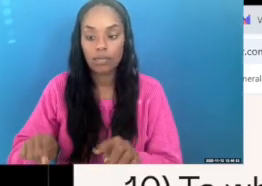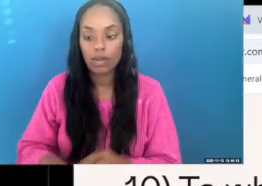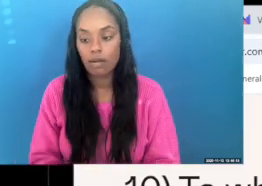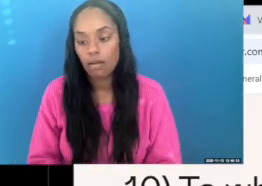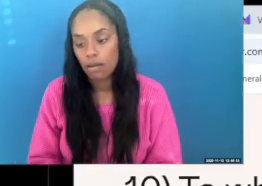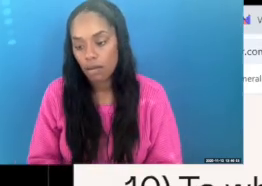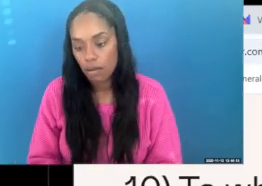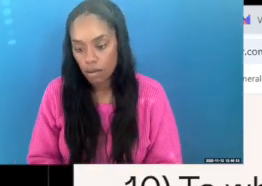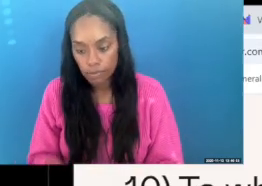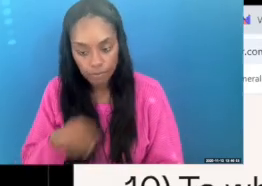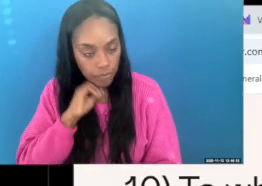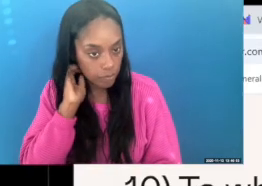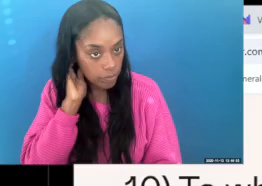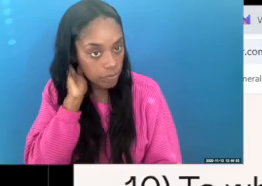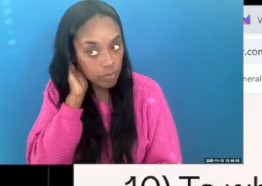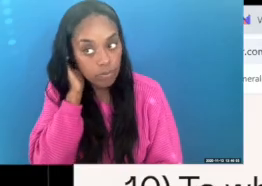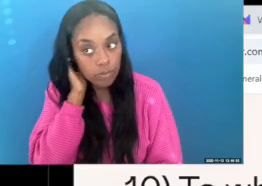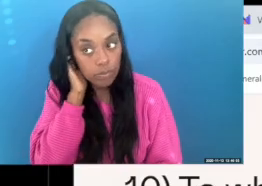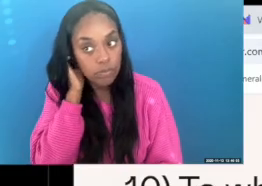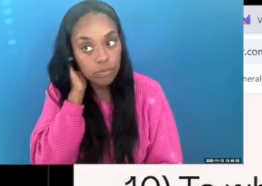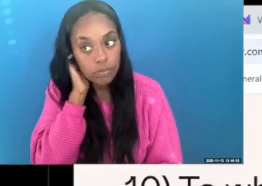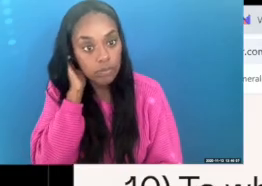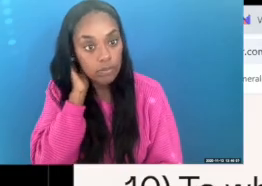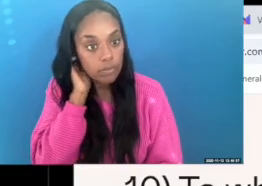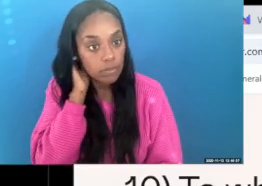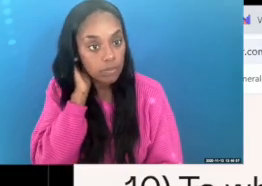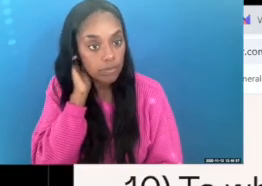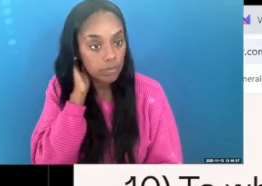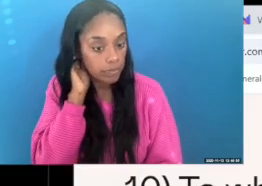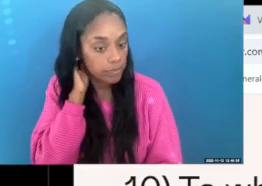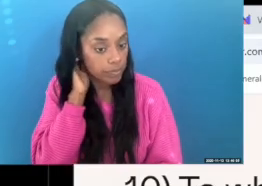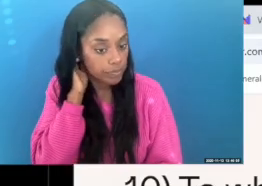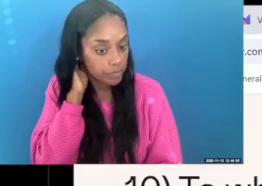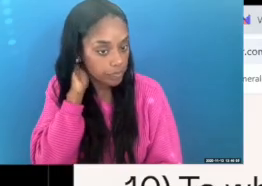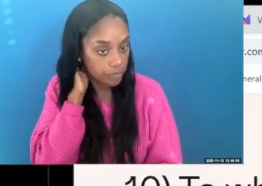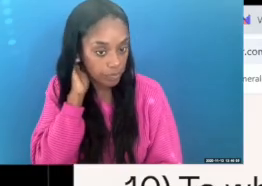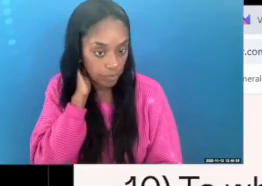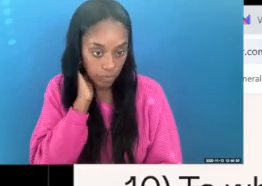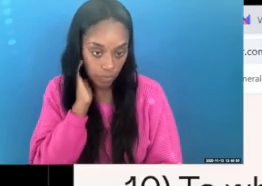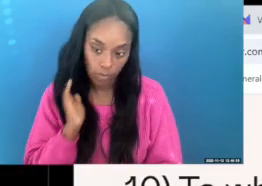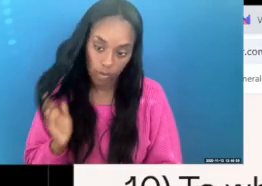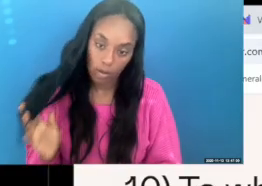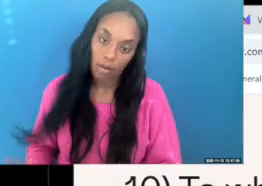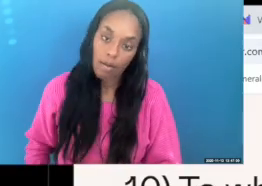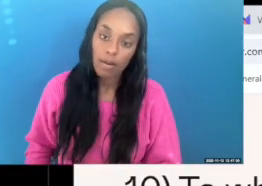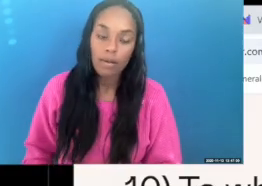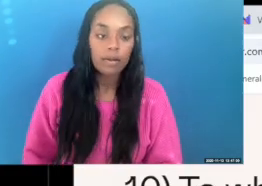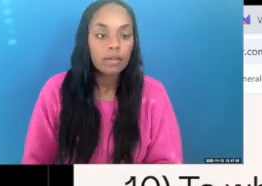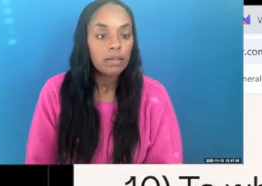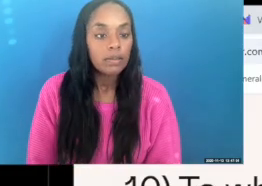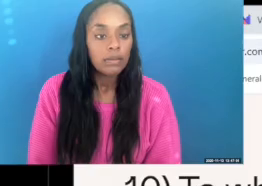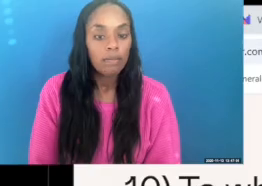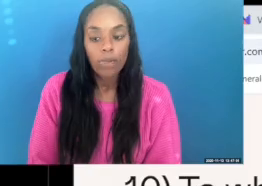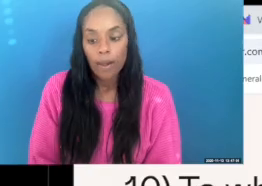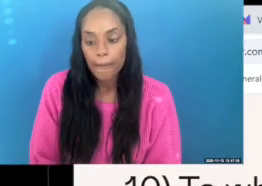year. Strongly agree or strongly disagree. Please enter your responses now.